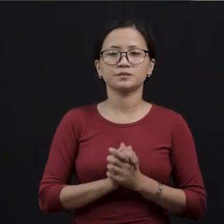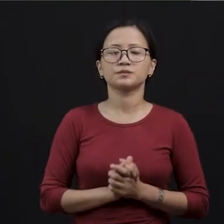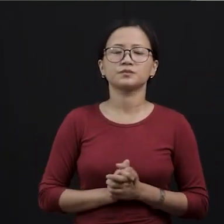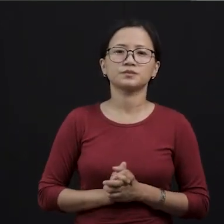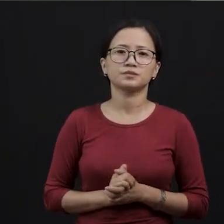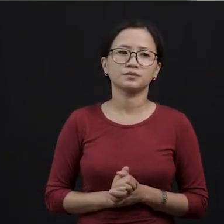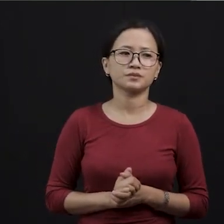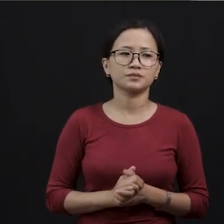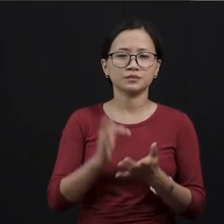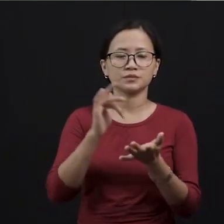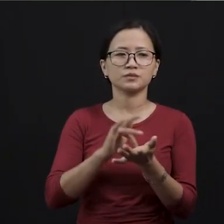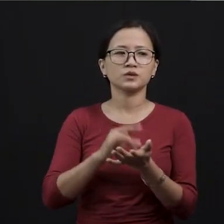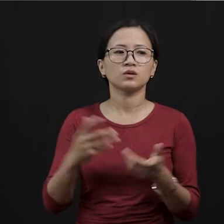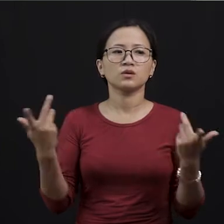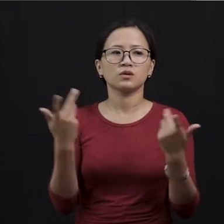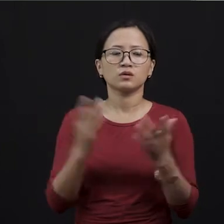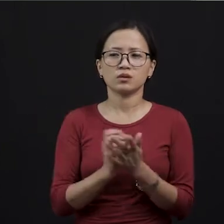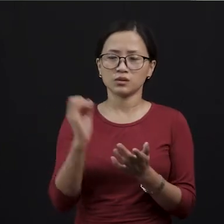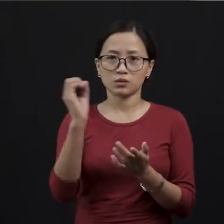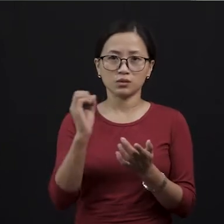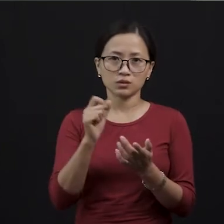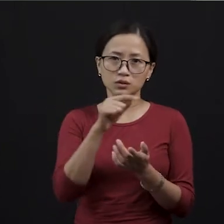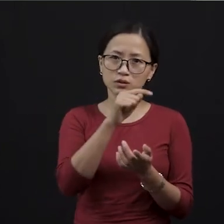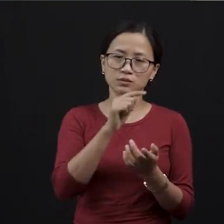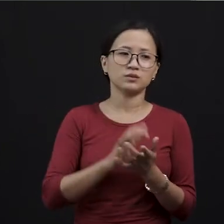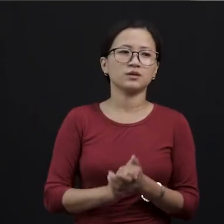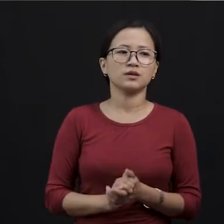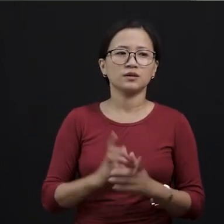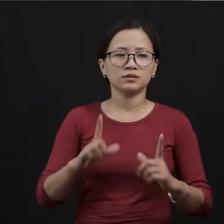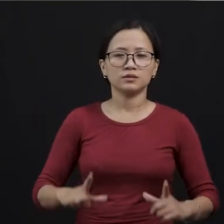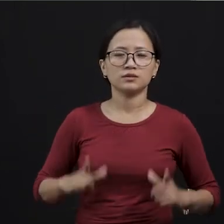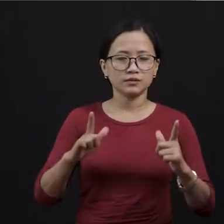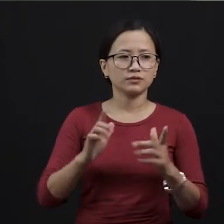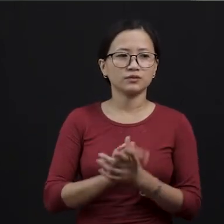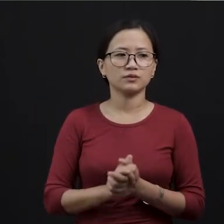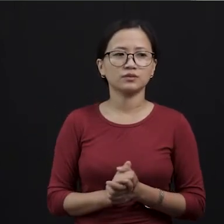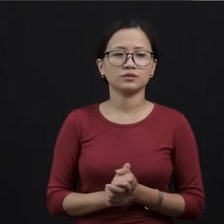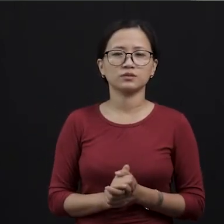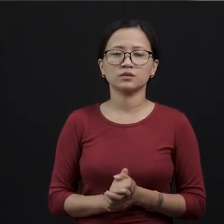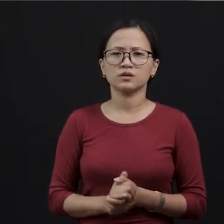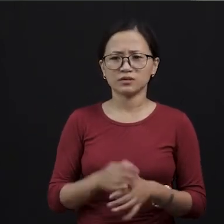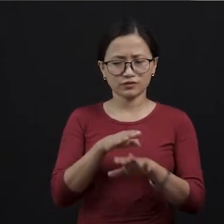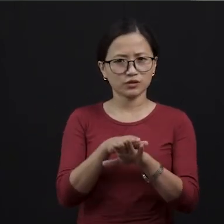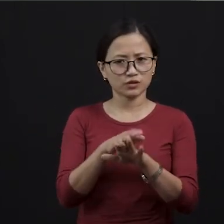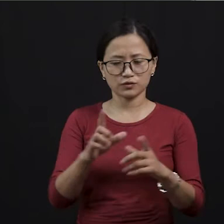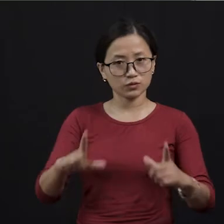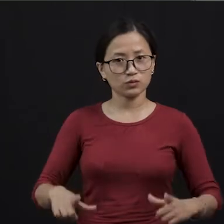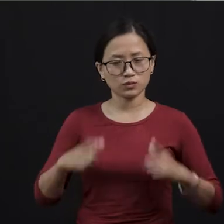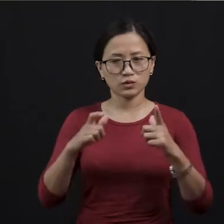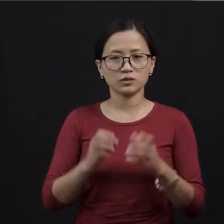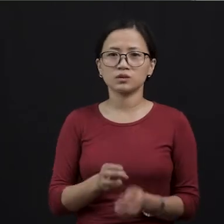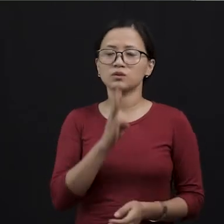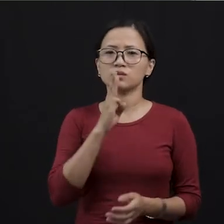And this place where the organism live, okay? The fish live in water, camel live